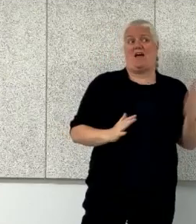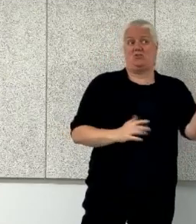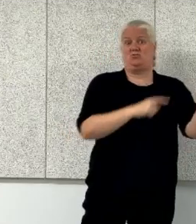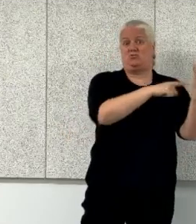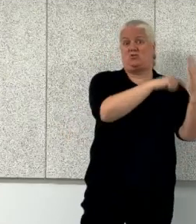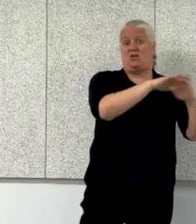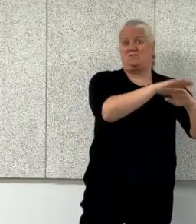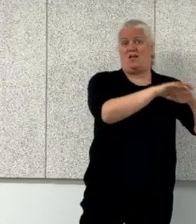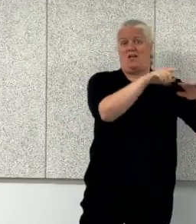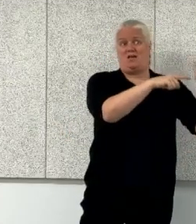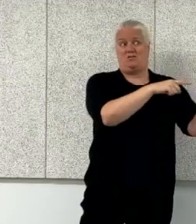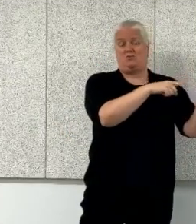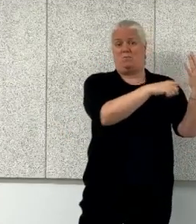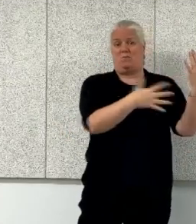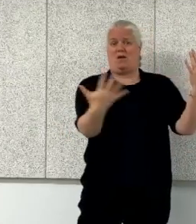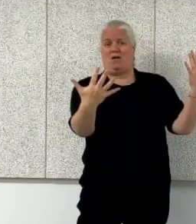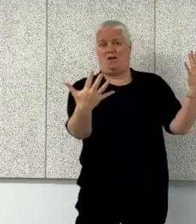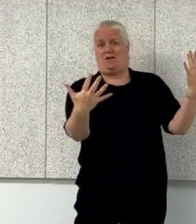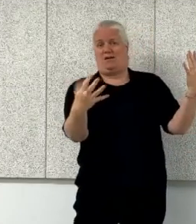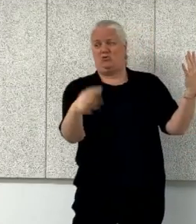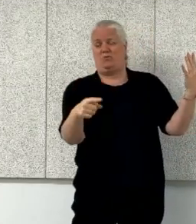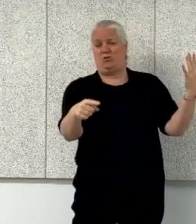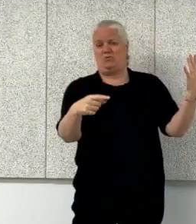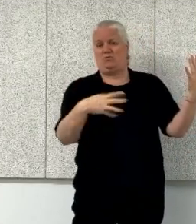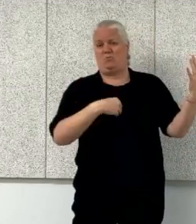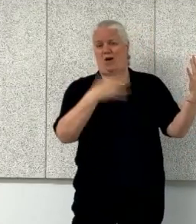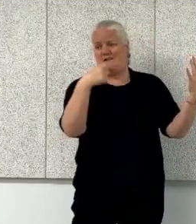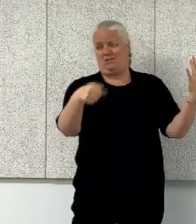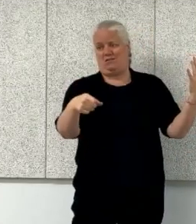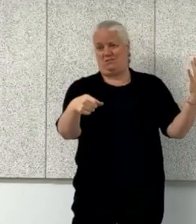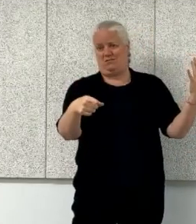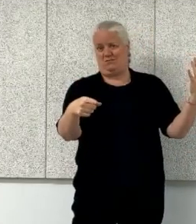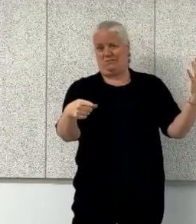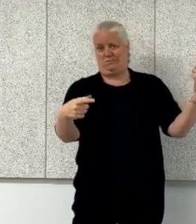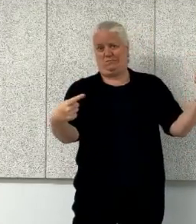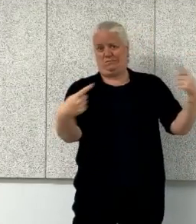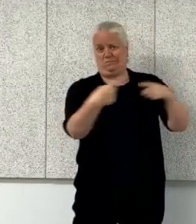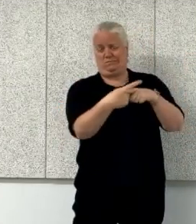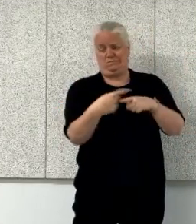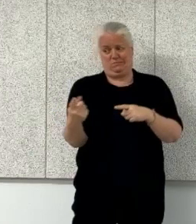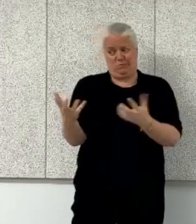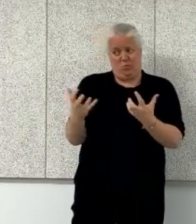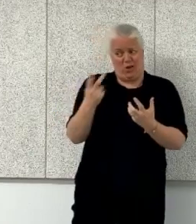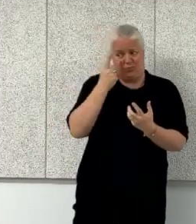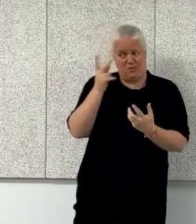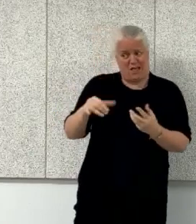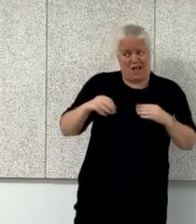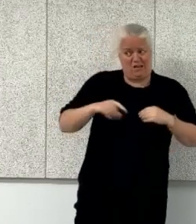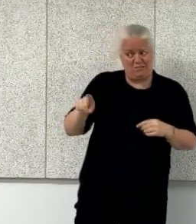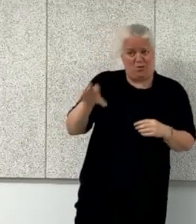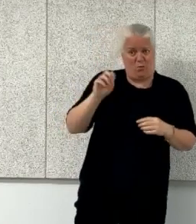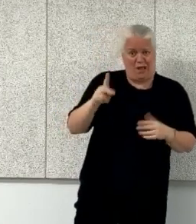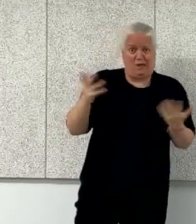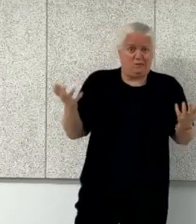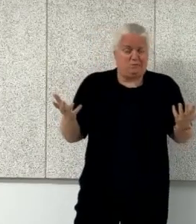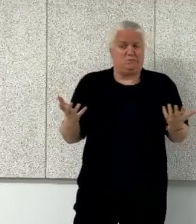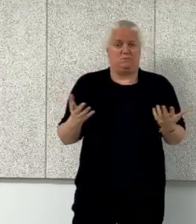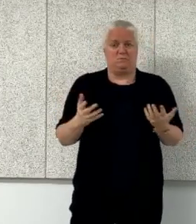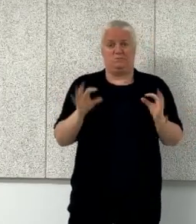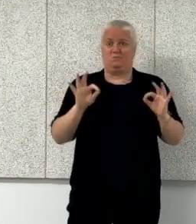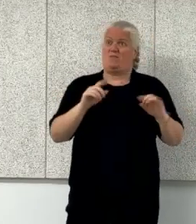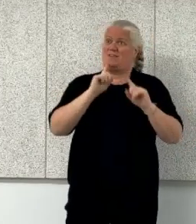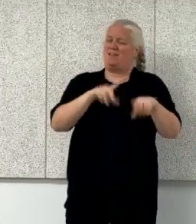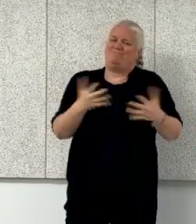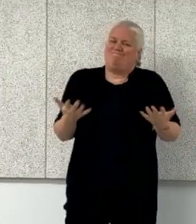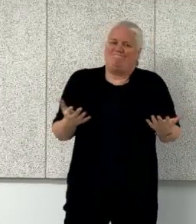If I can't find Chinese or Asian and American interpreters, are white interpreters okay? And I don't have the answer to that, and